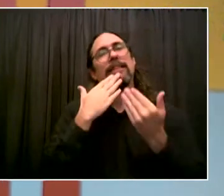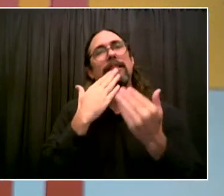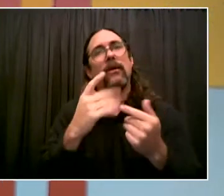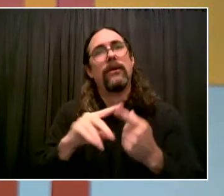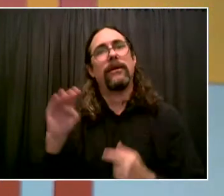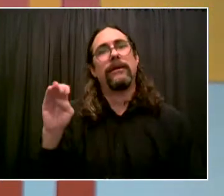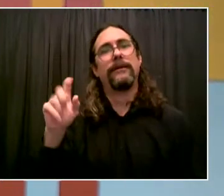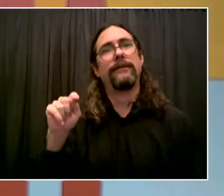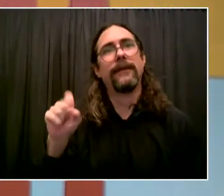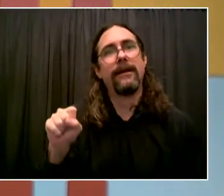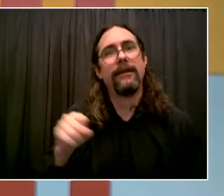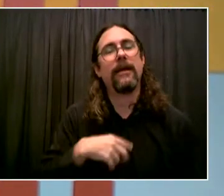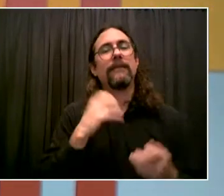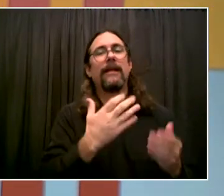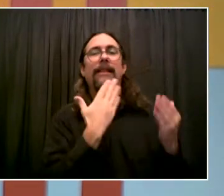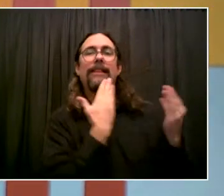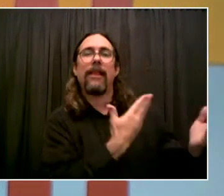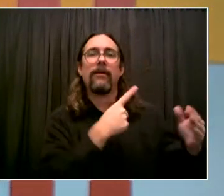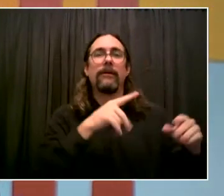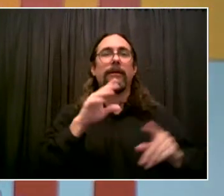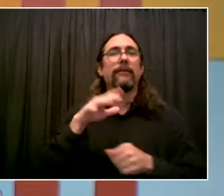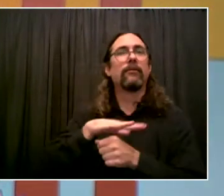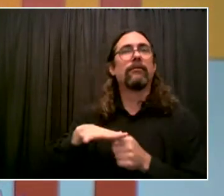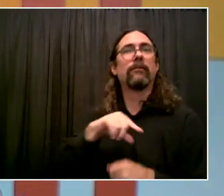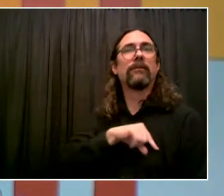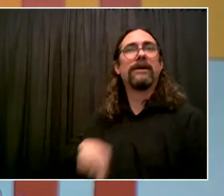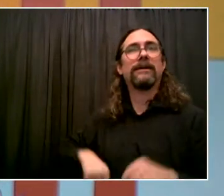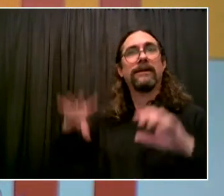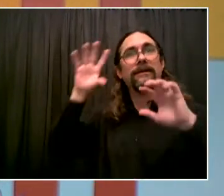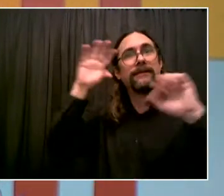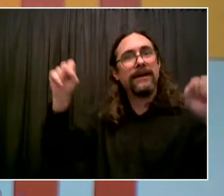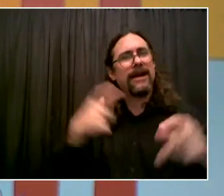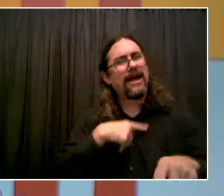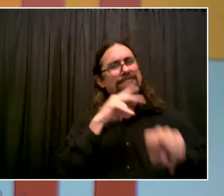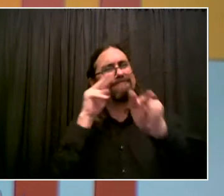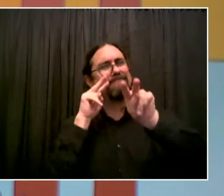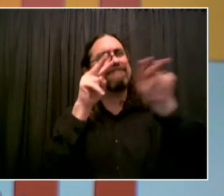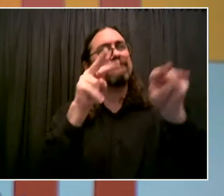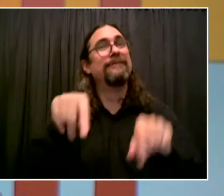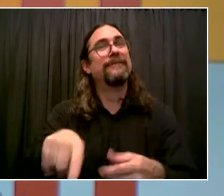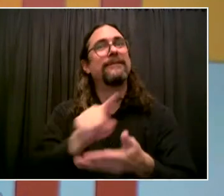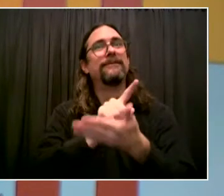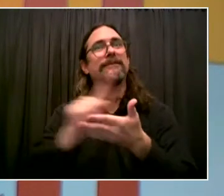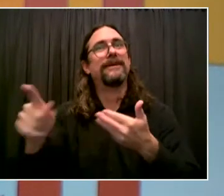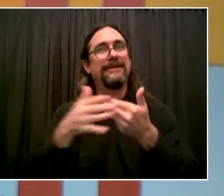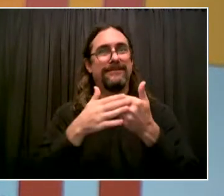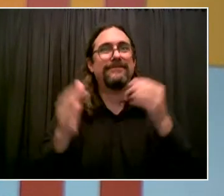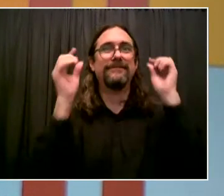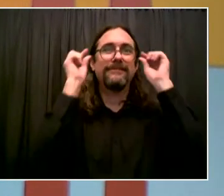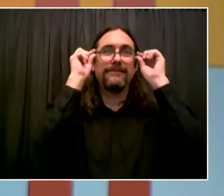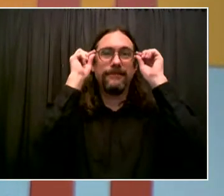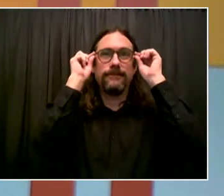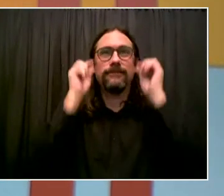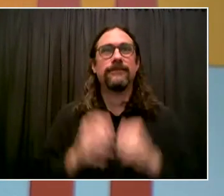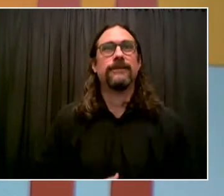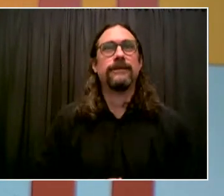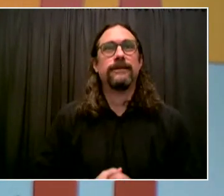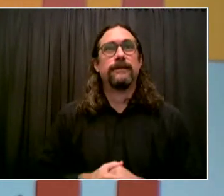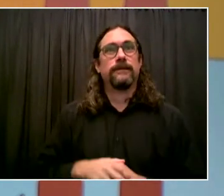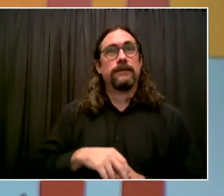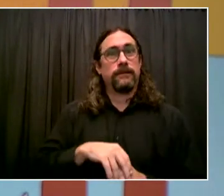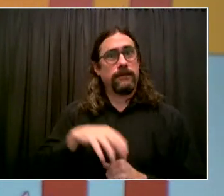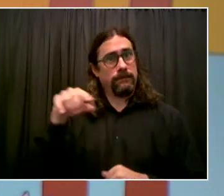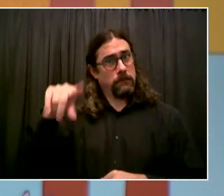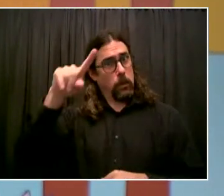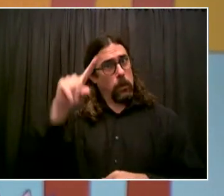that. Now, it's not only Queens Week, it is Climate Week too. And climate justice and the Borough of Queens are absolutely